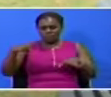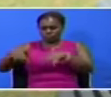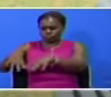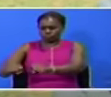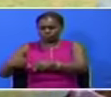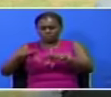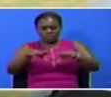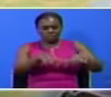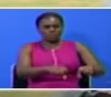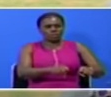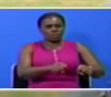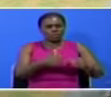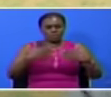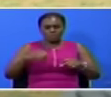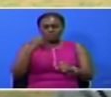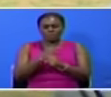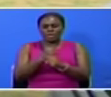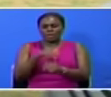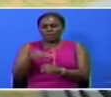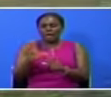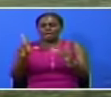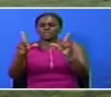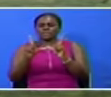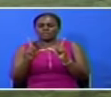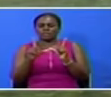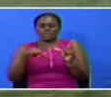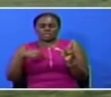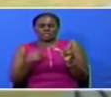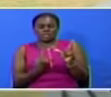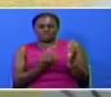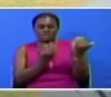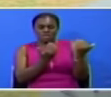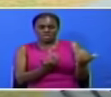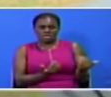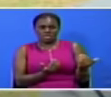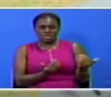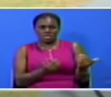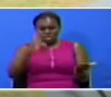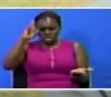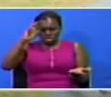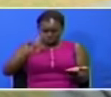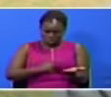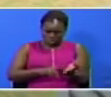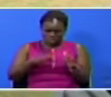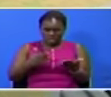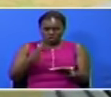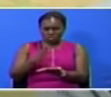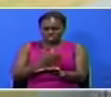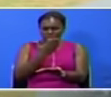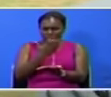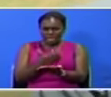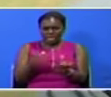na watu wanaenda kujitengenezea ma title deed. Sisi tunahitaji itambulikana kwa ile ma share certificate